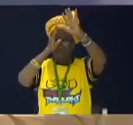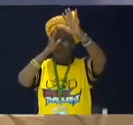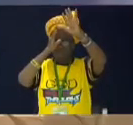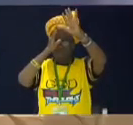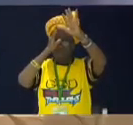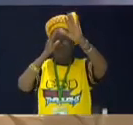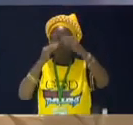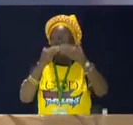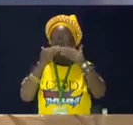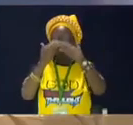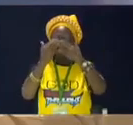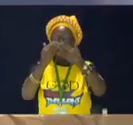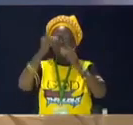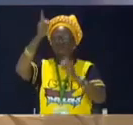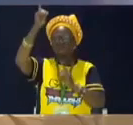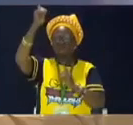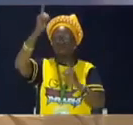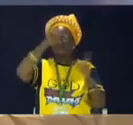Thank you, Lord.